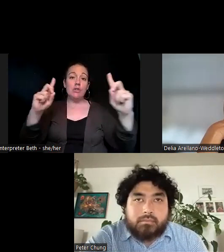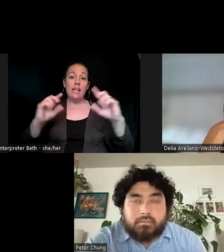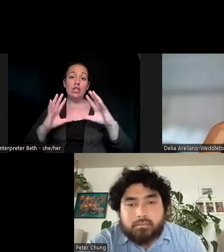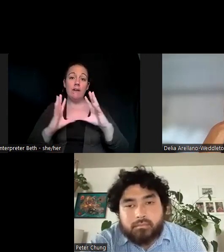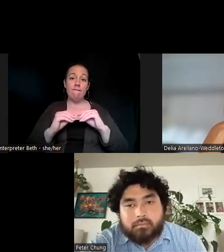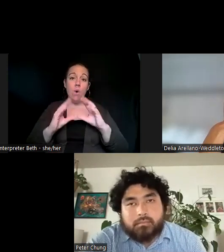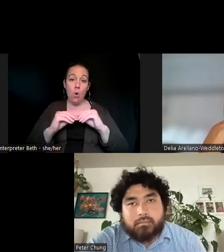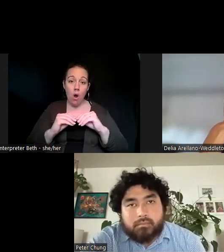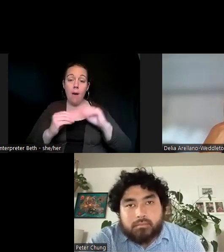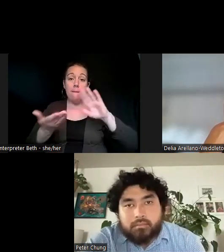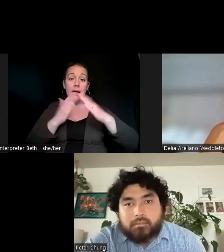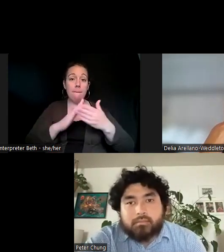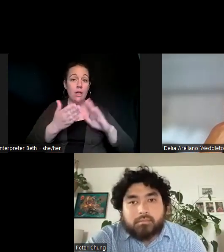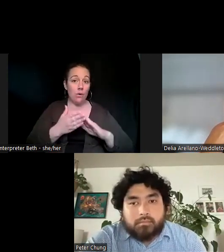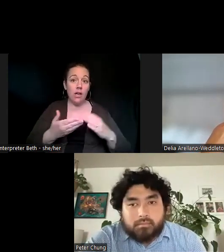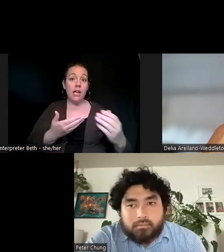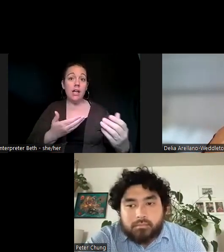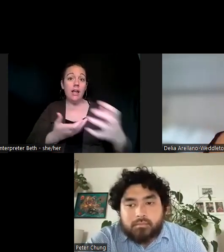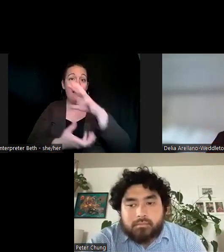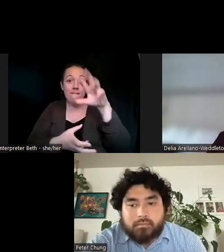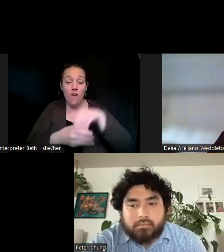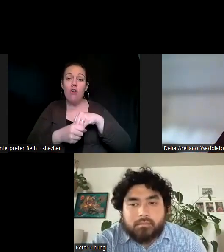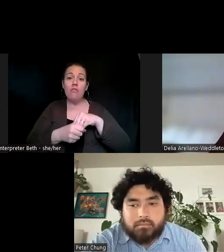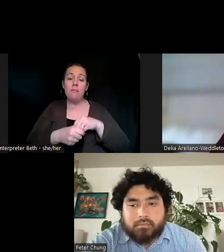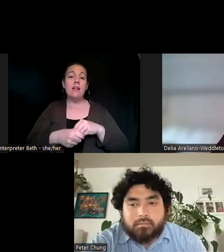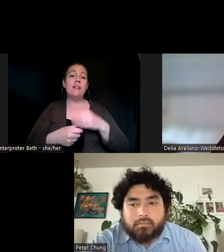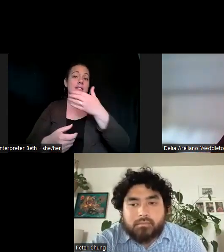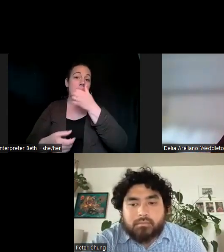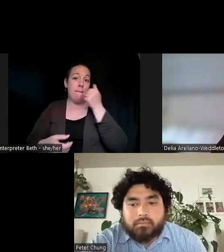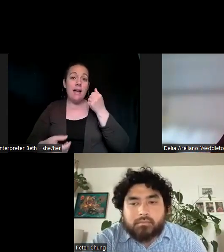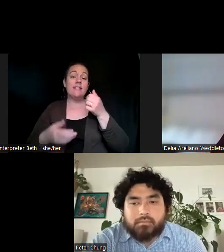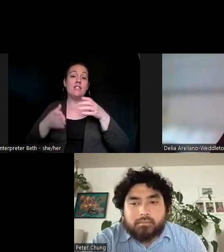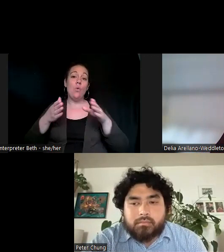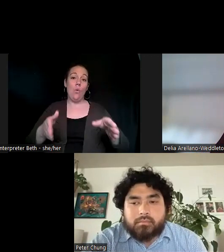that text from an email. So finding time to sit down with your